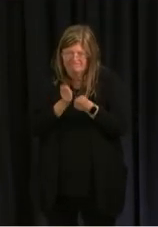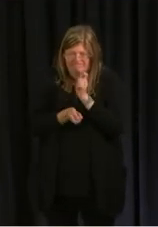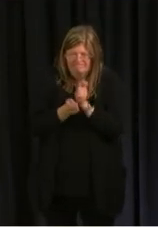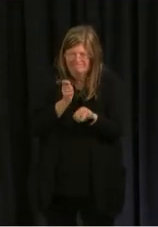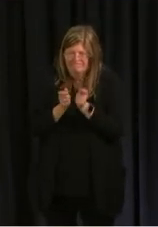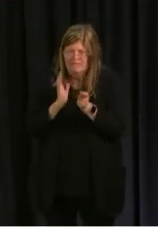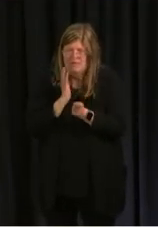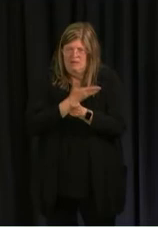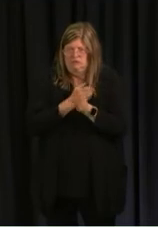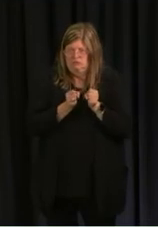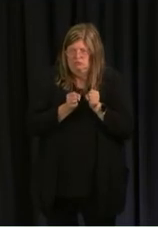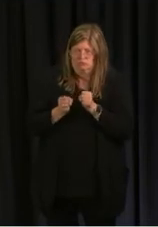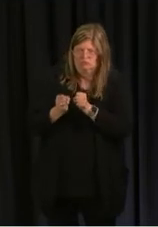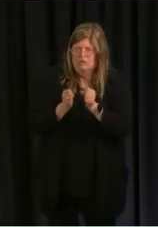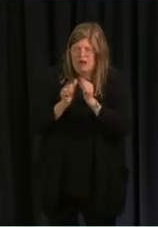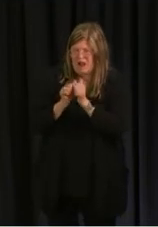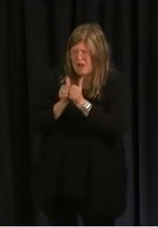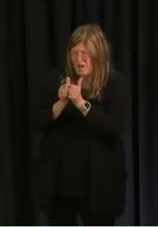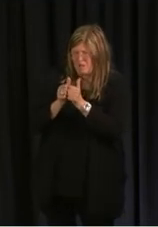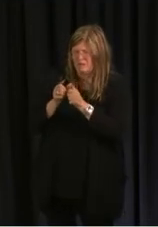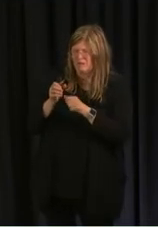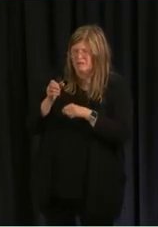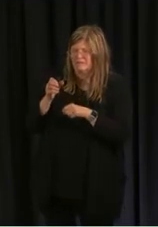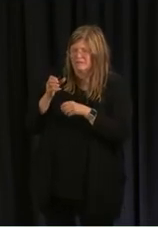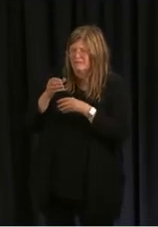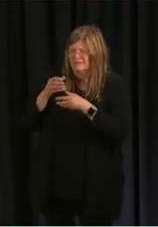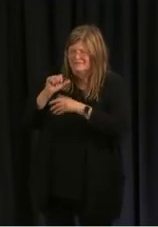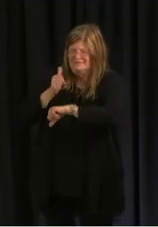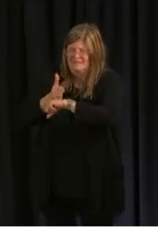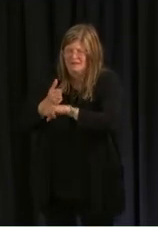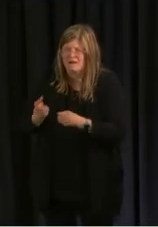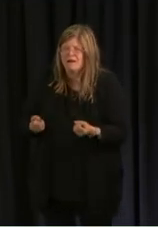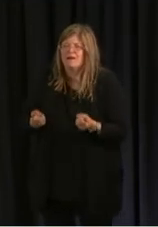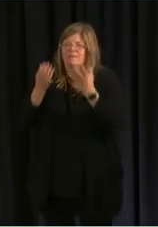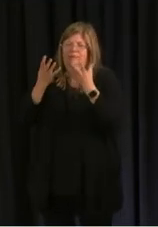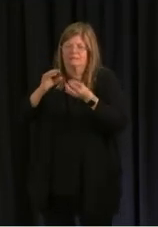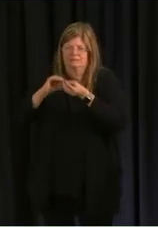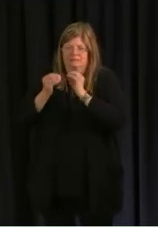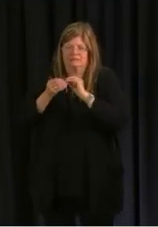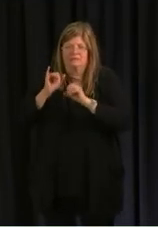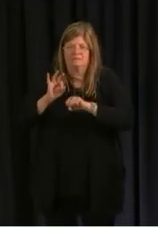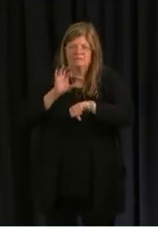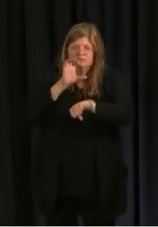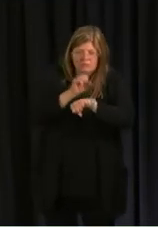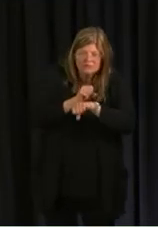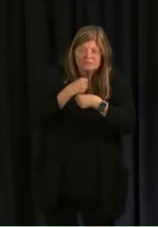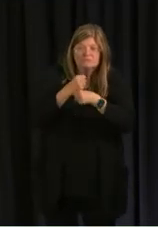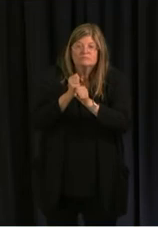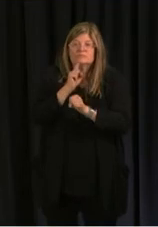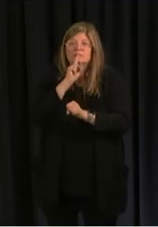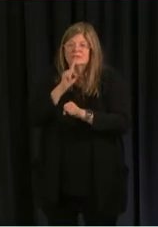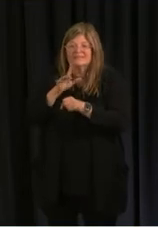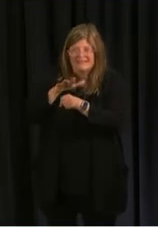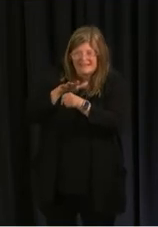in terms of how many appointment slots to book as well, and then making sure there's enough vaccine on